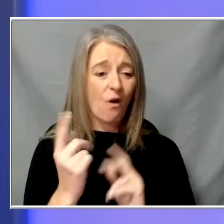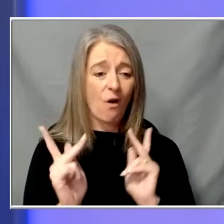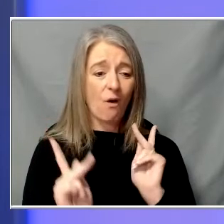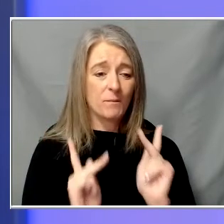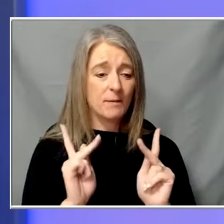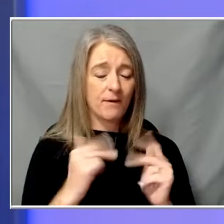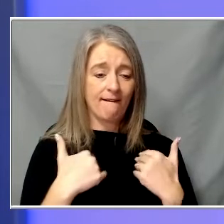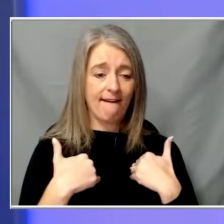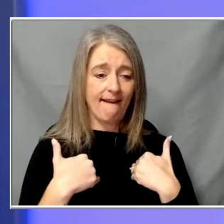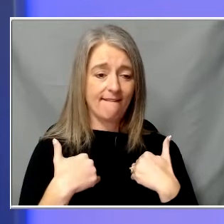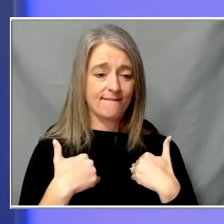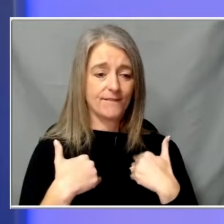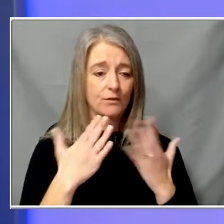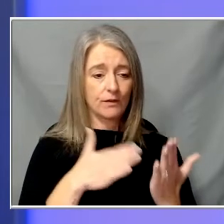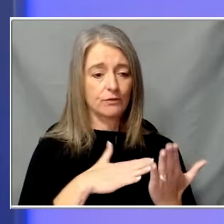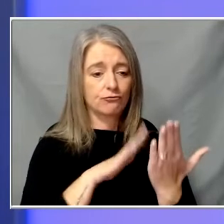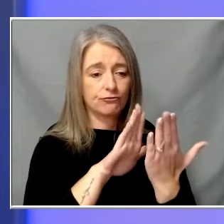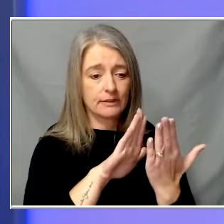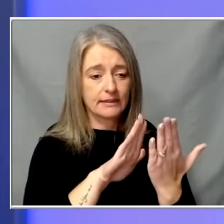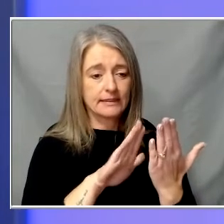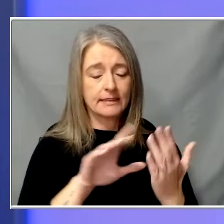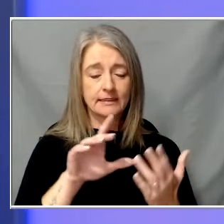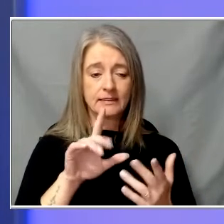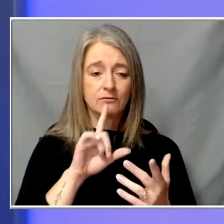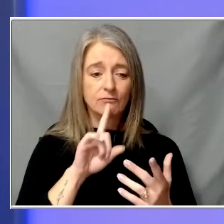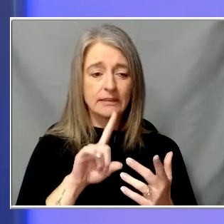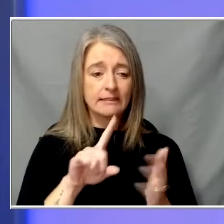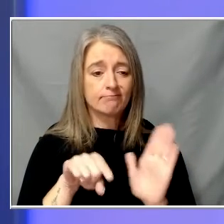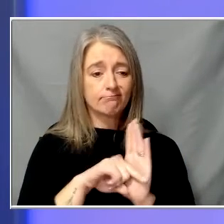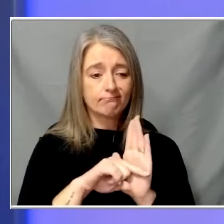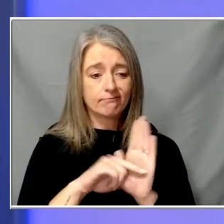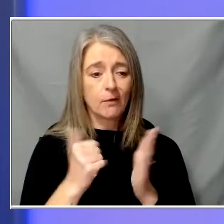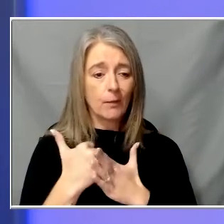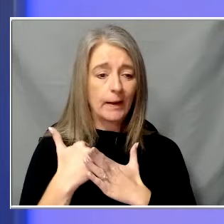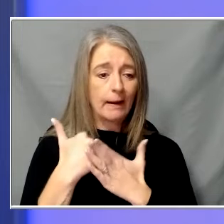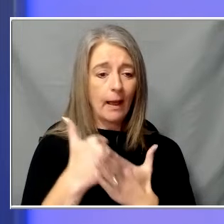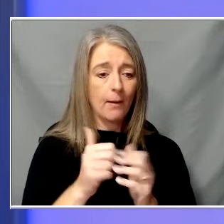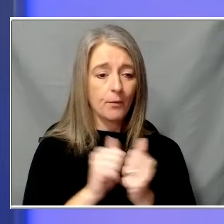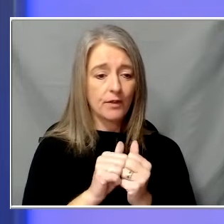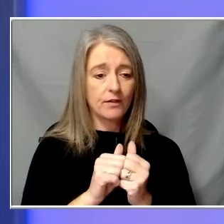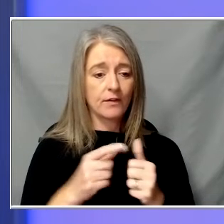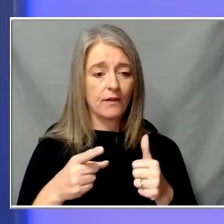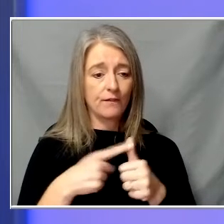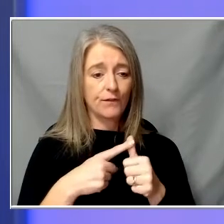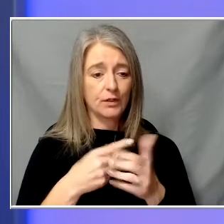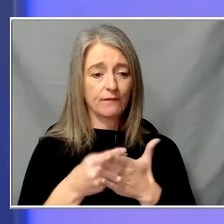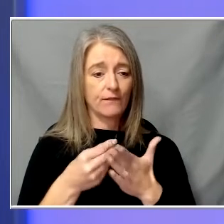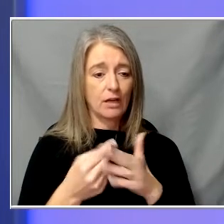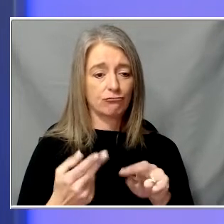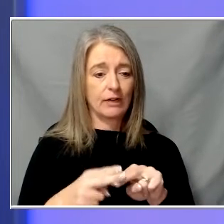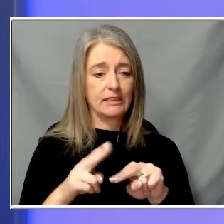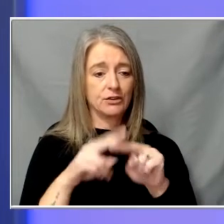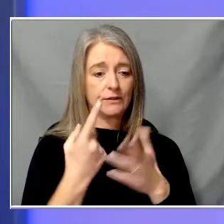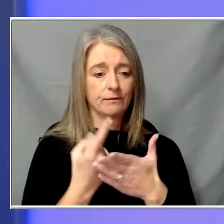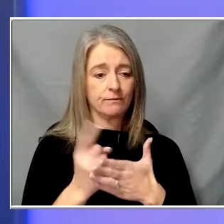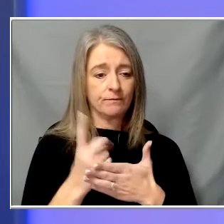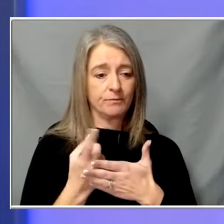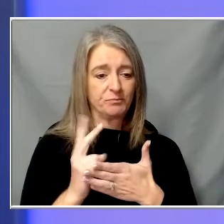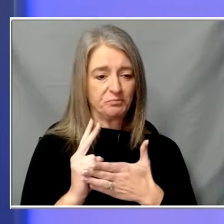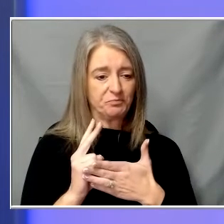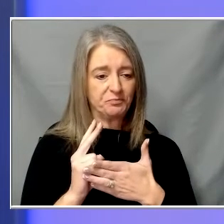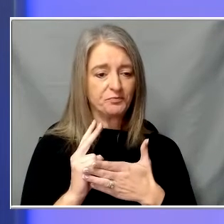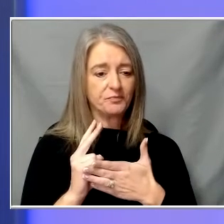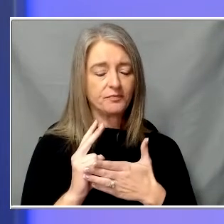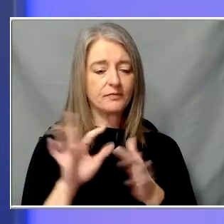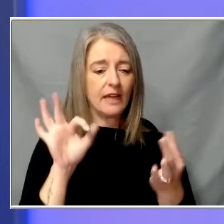the areas that we've addressed is a disparity that we can potentially help with. We held our first fundraiser a few weeks ago, and the